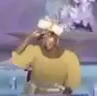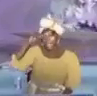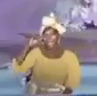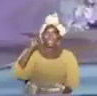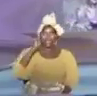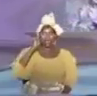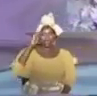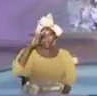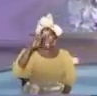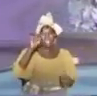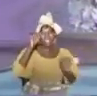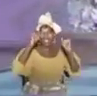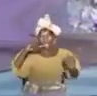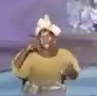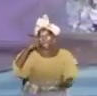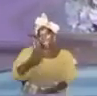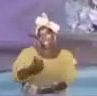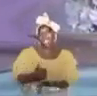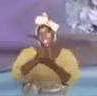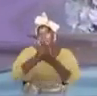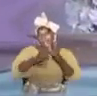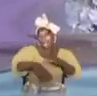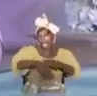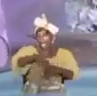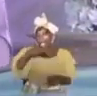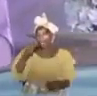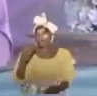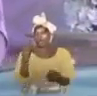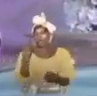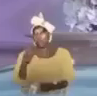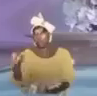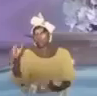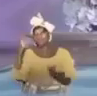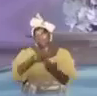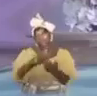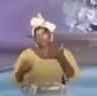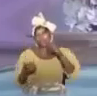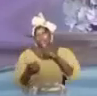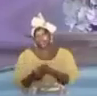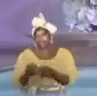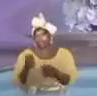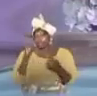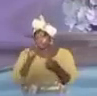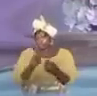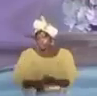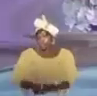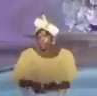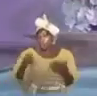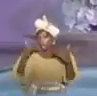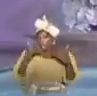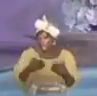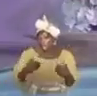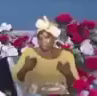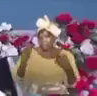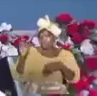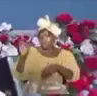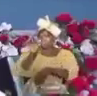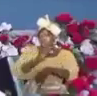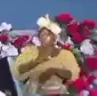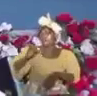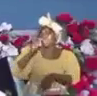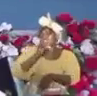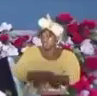and calamities and master the art of exerting dominion. And by that,